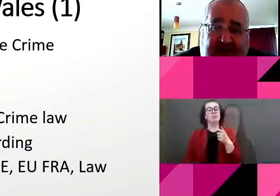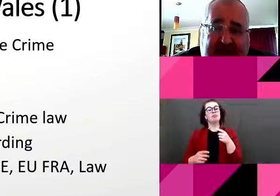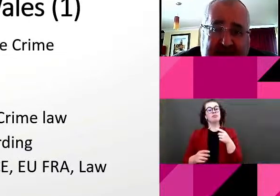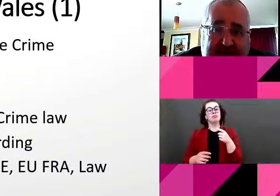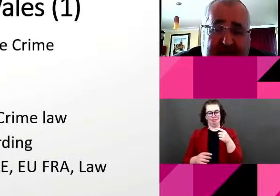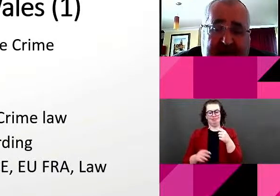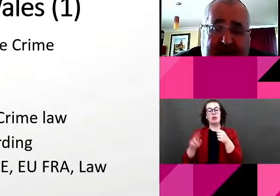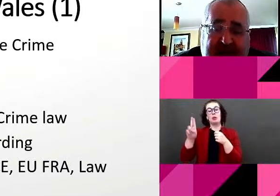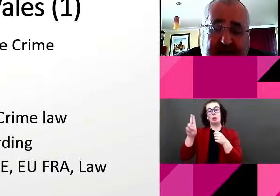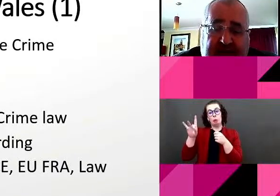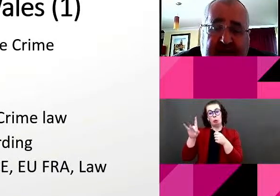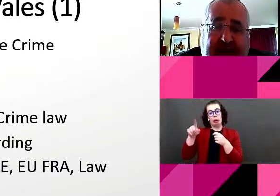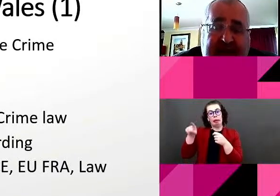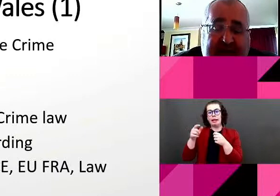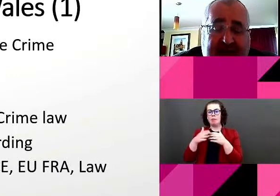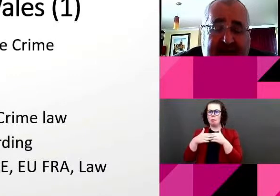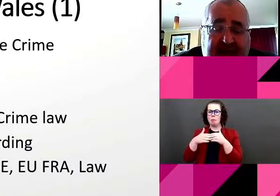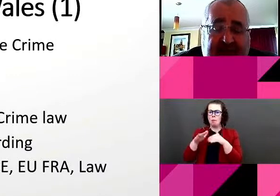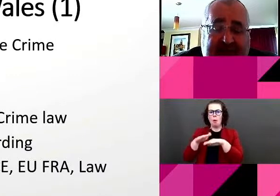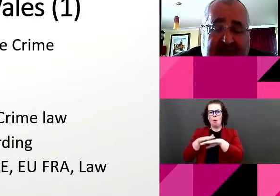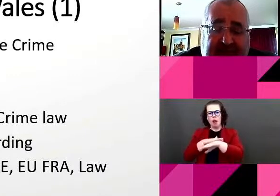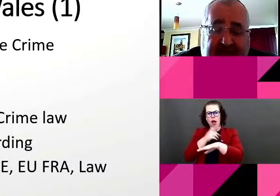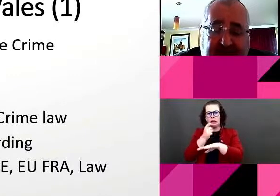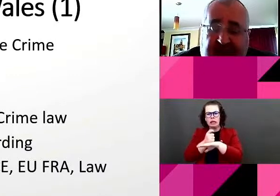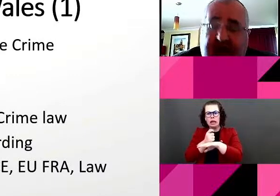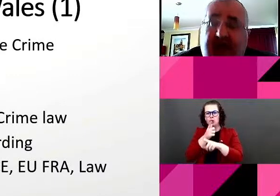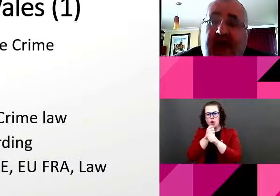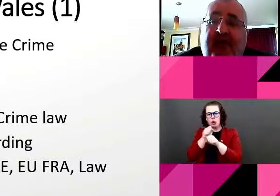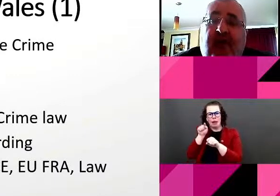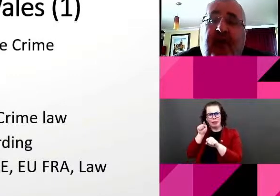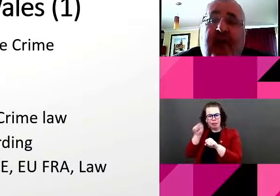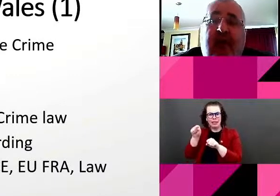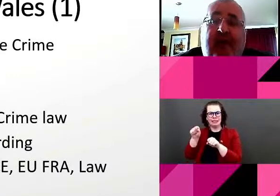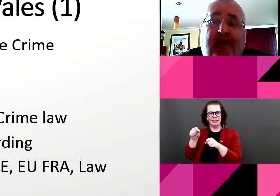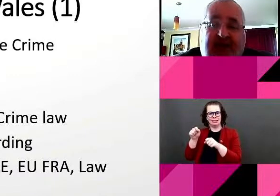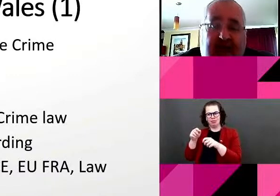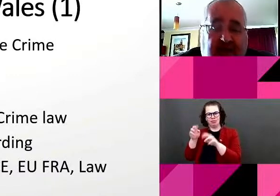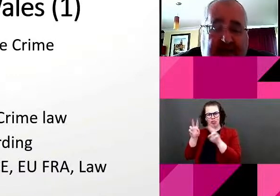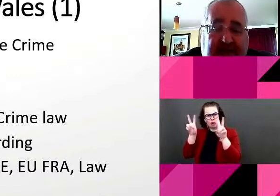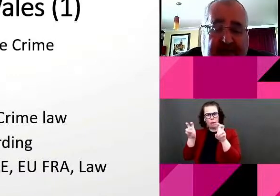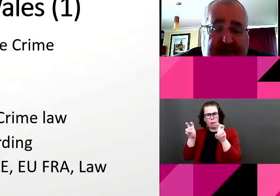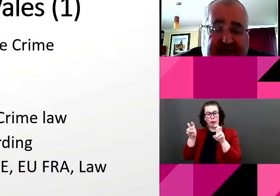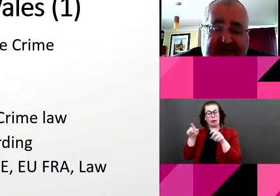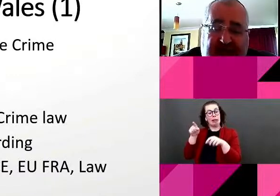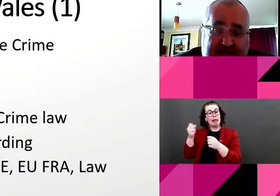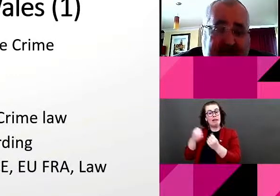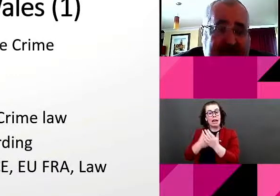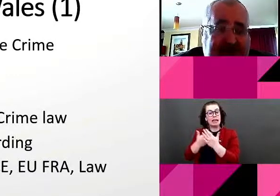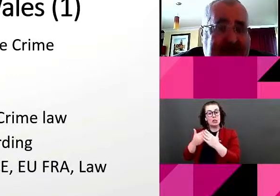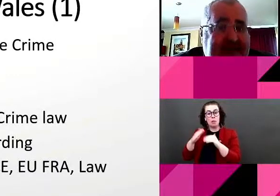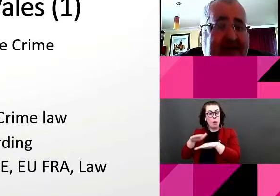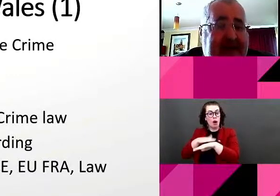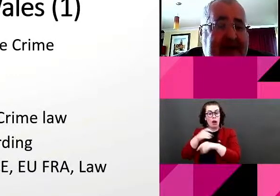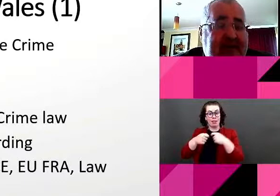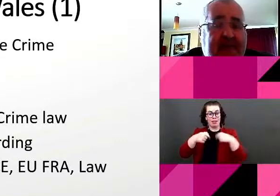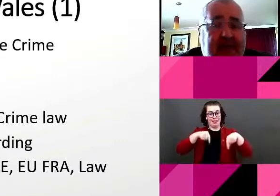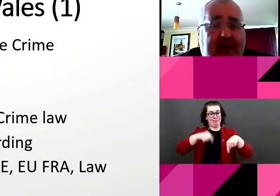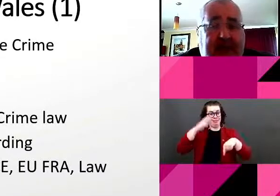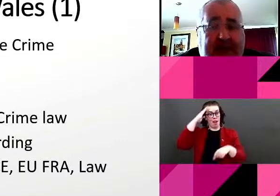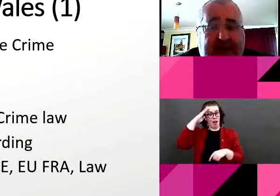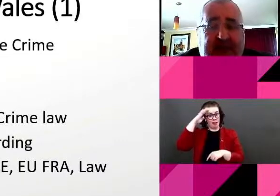this agenda. So they have had legislative provision for a much longer period of time. That